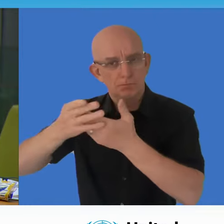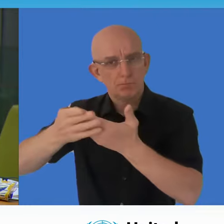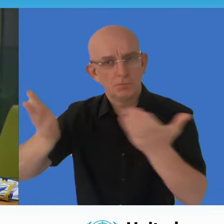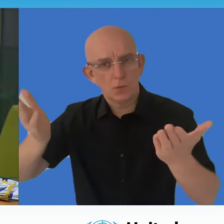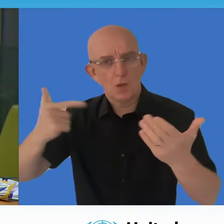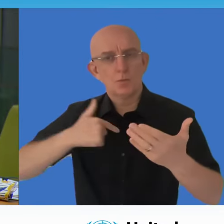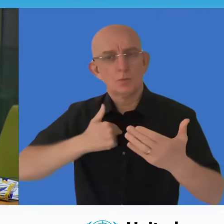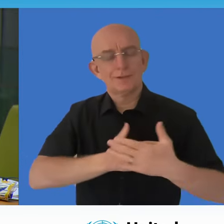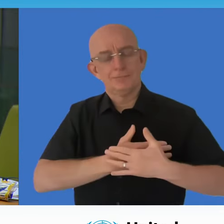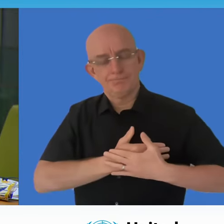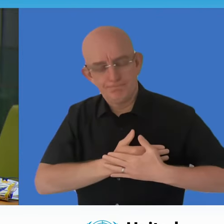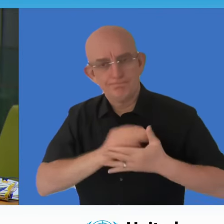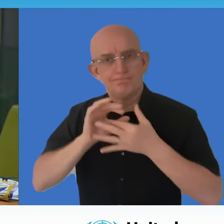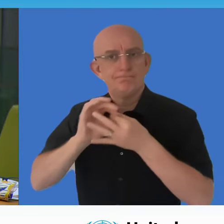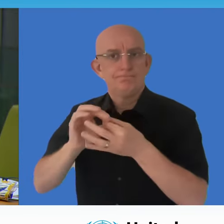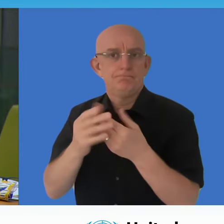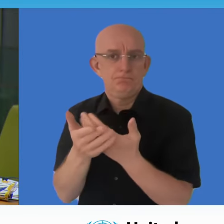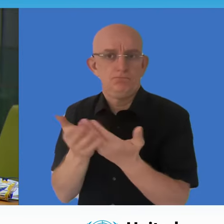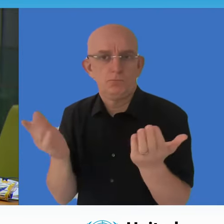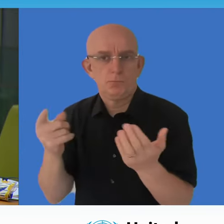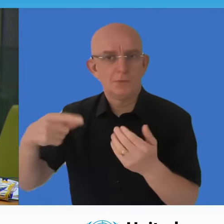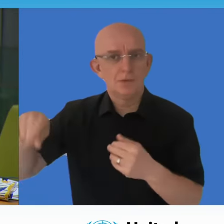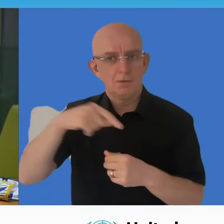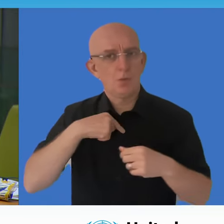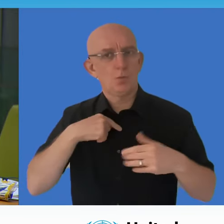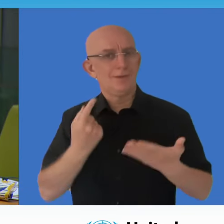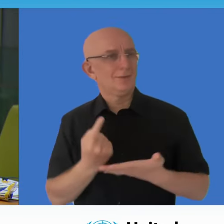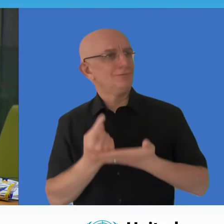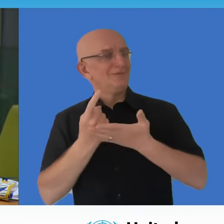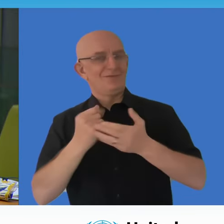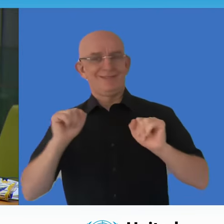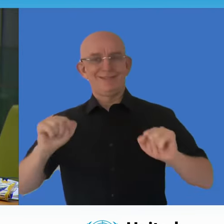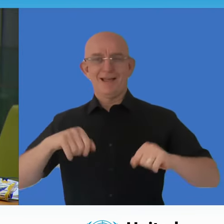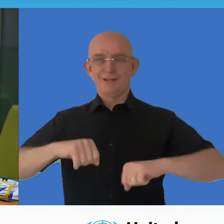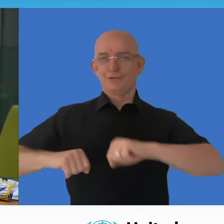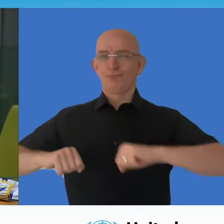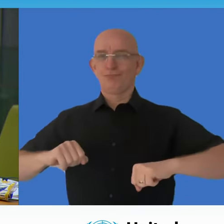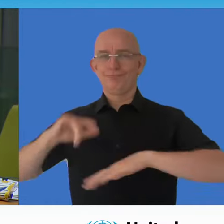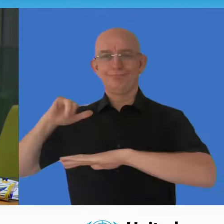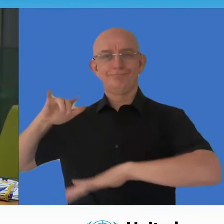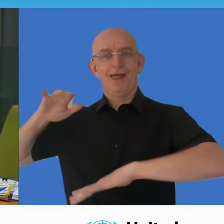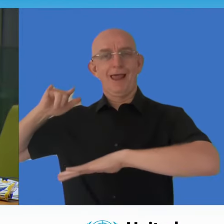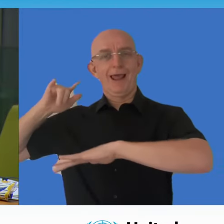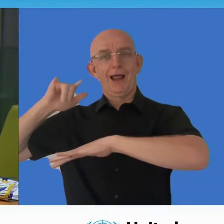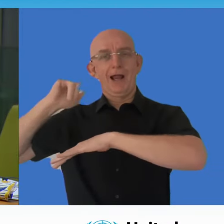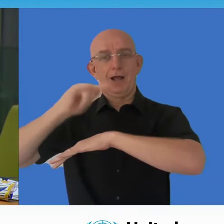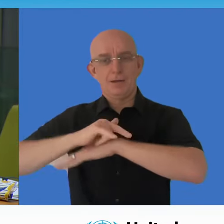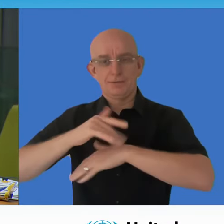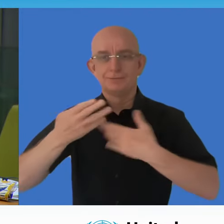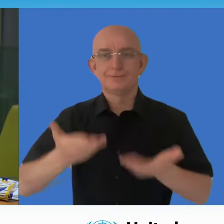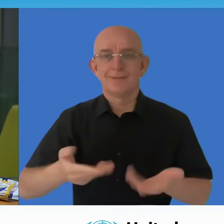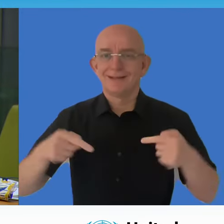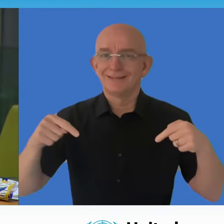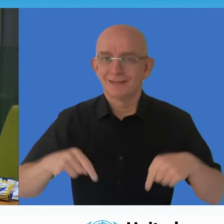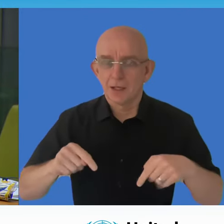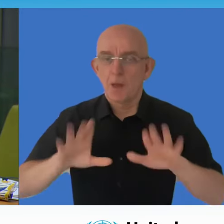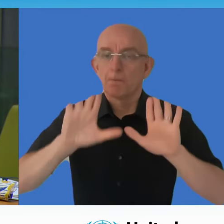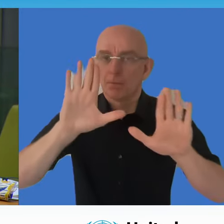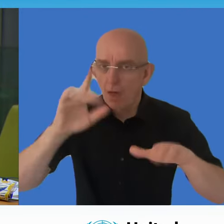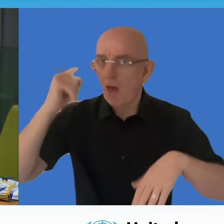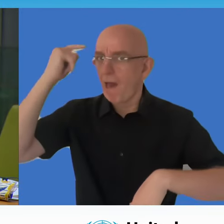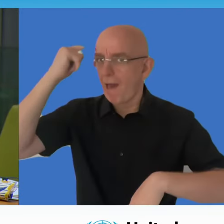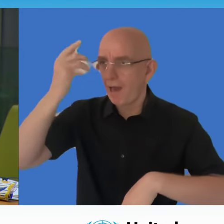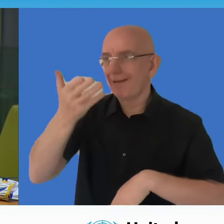is privileged to be here. And let's take their perspectives into account and let's bring their diversity,